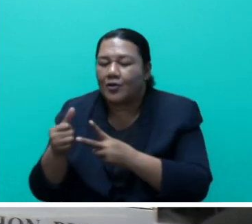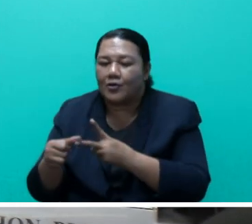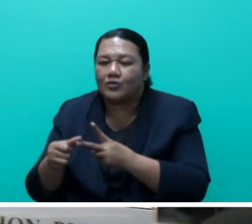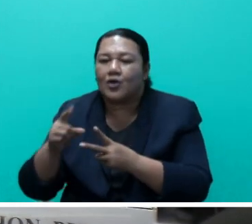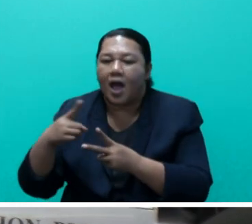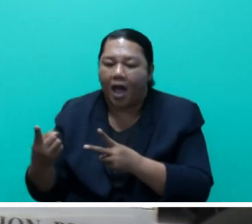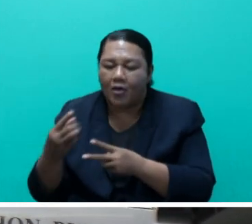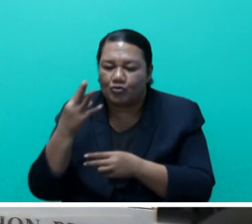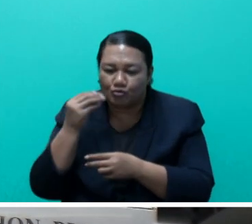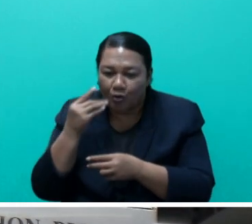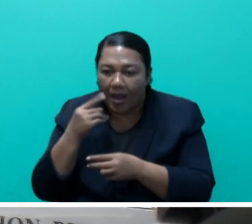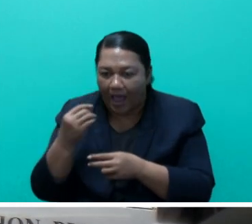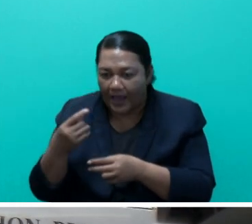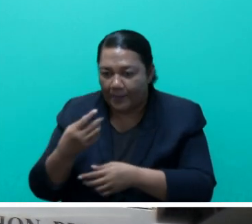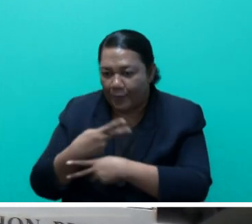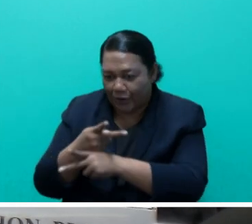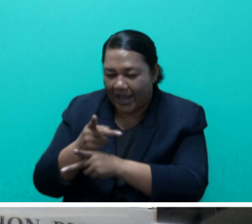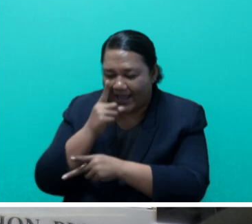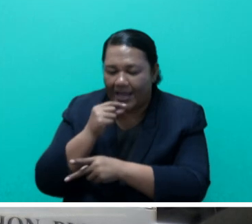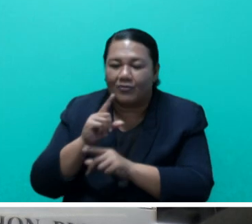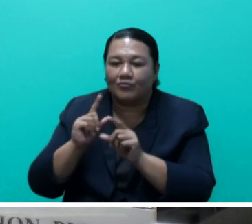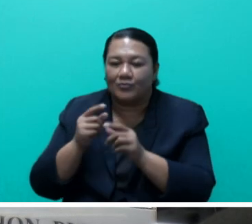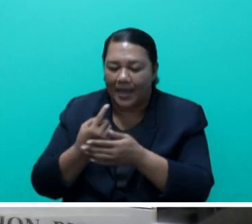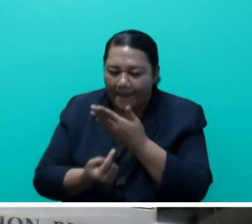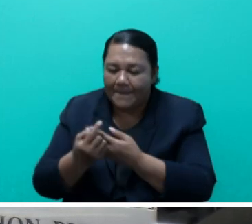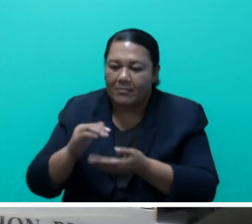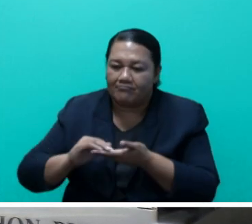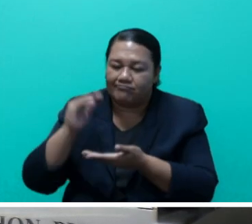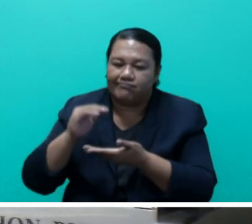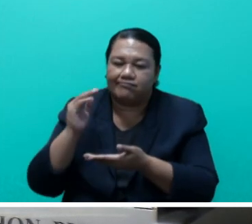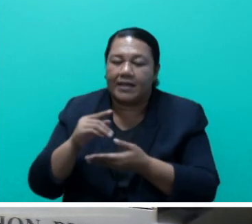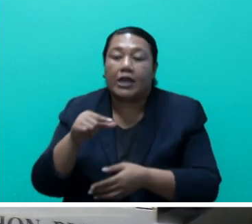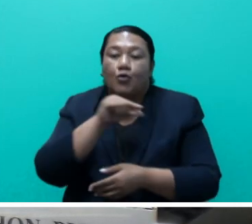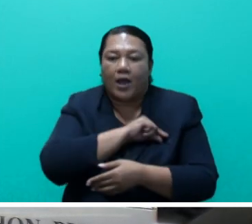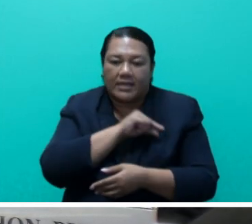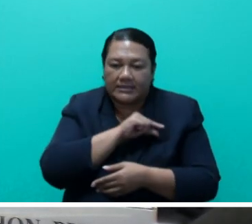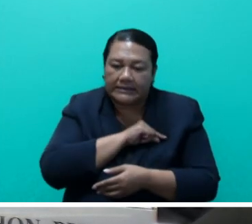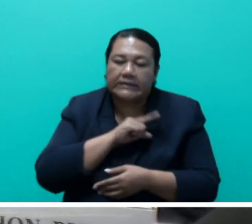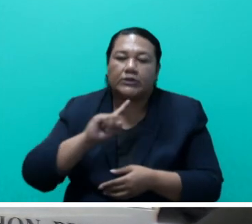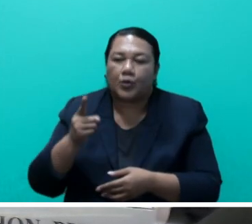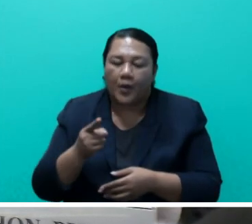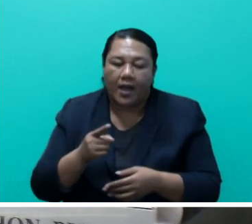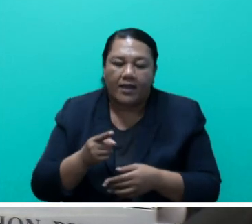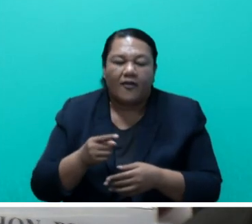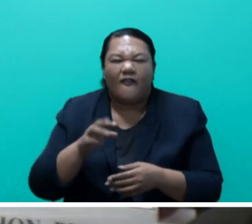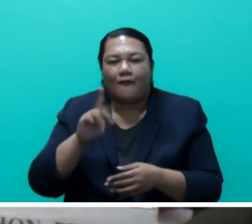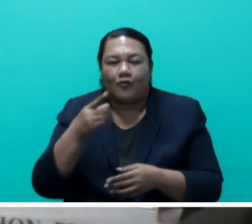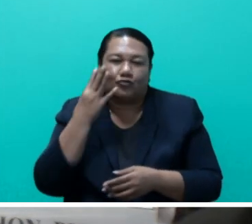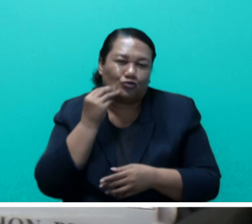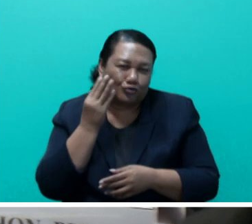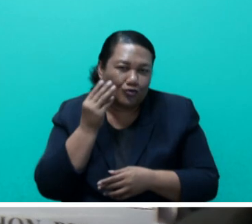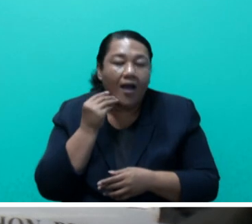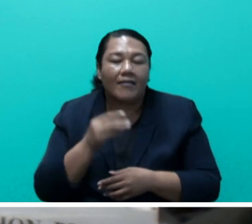on farms affect the quality and quantity of cane, subsequently sugar make at